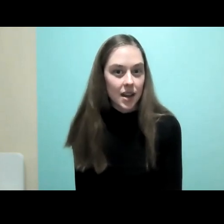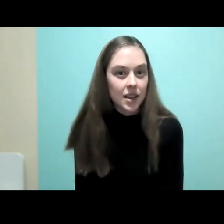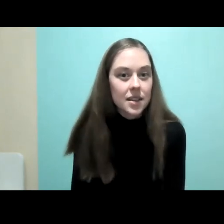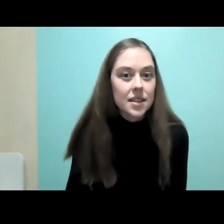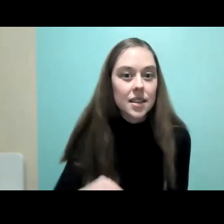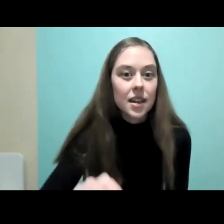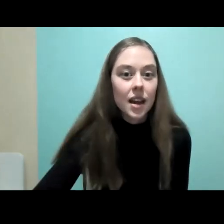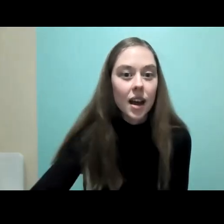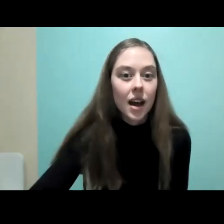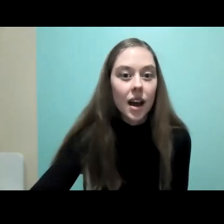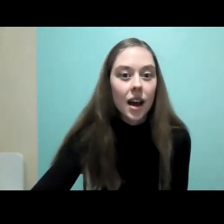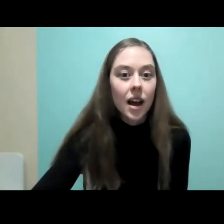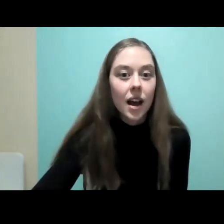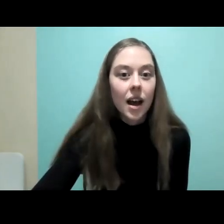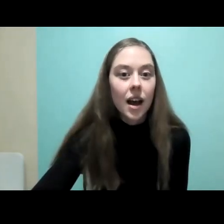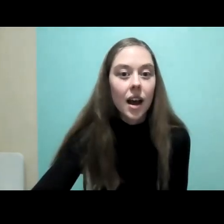and